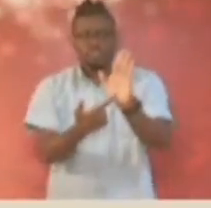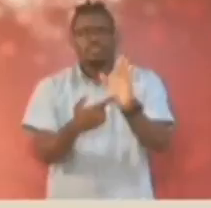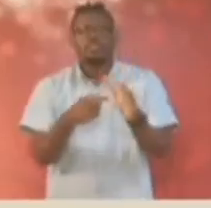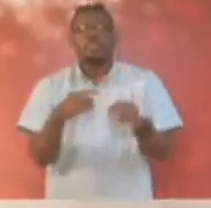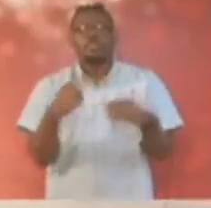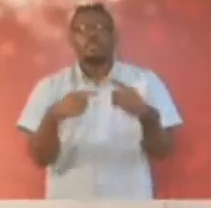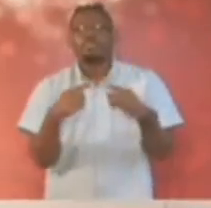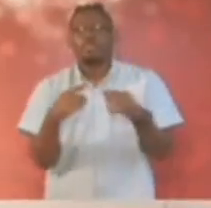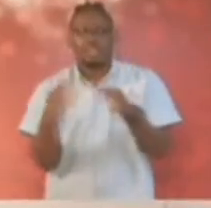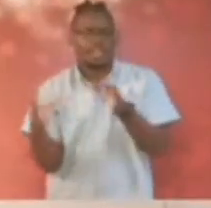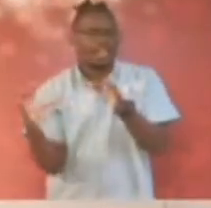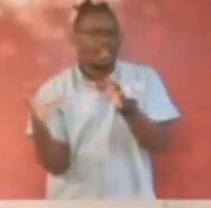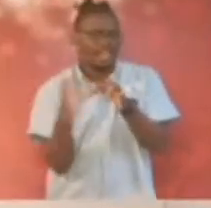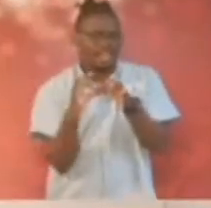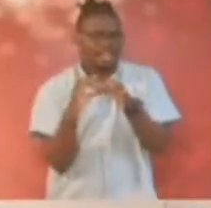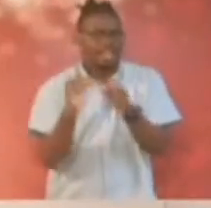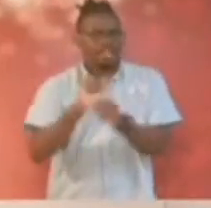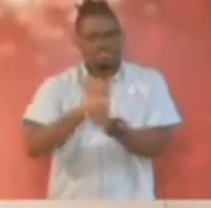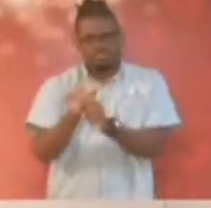COVID-19.